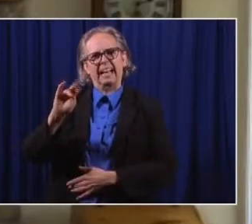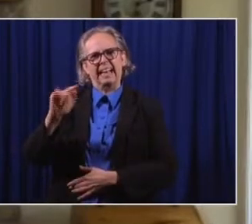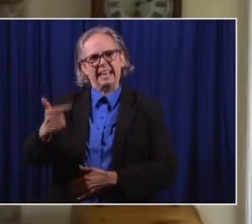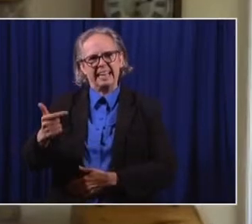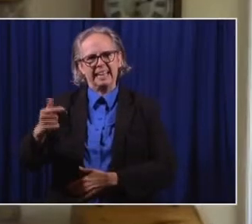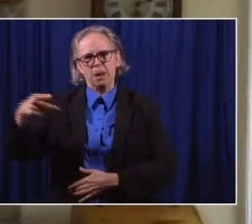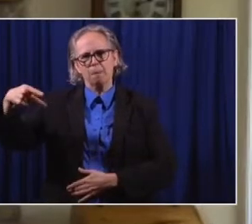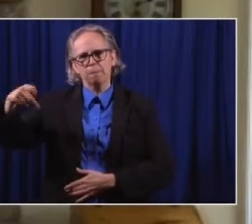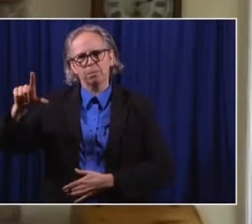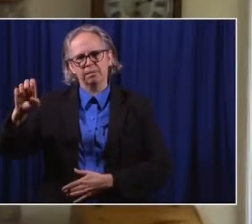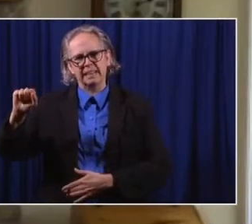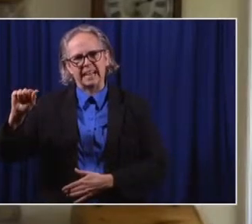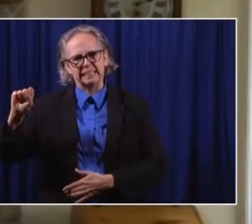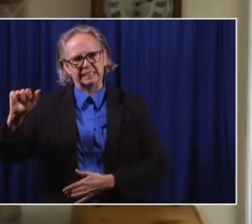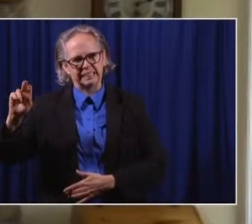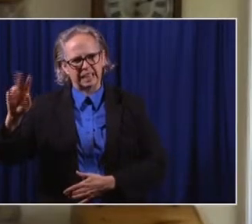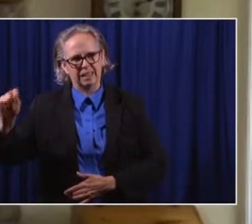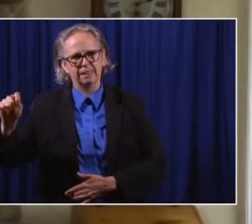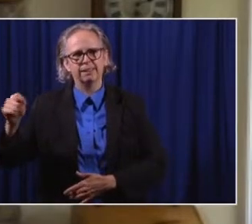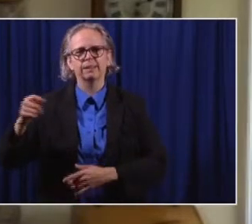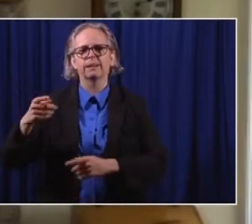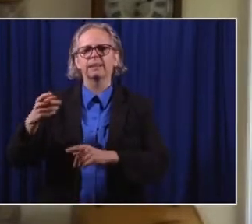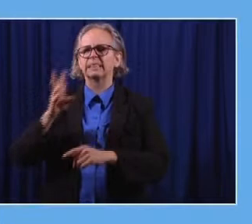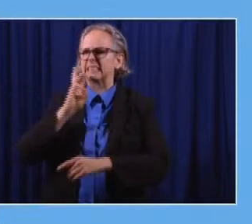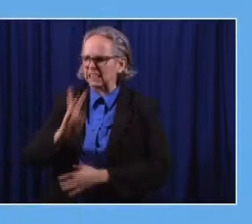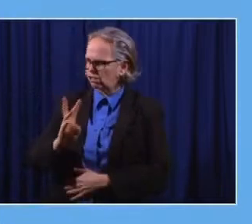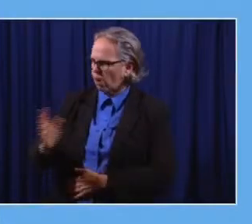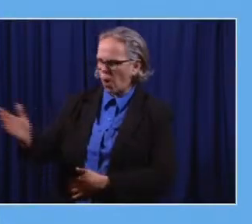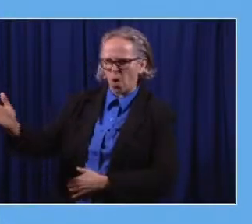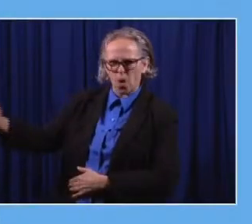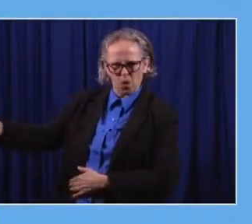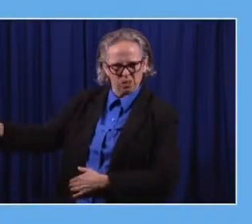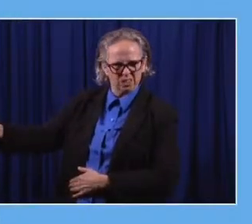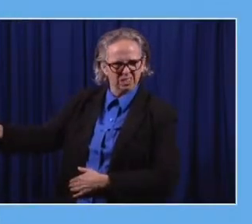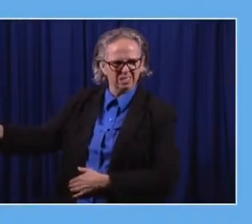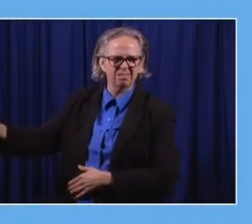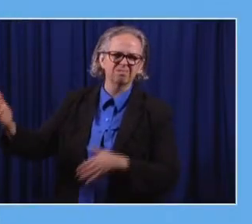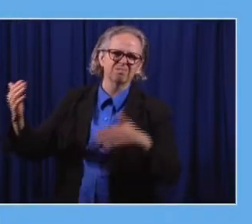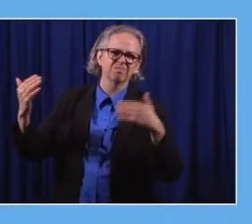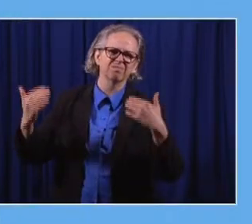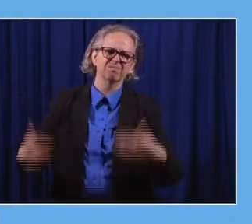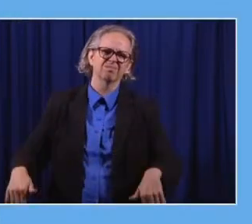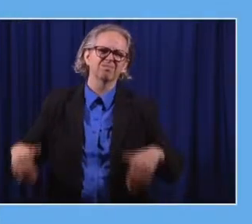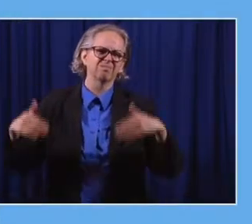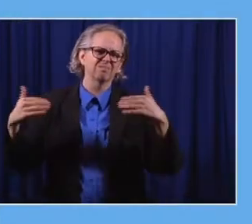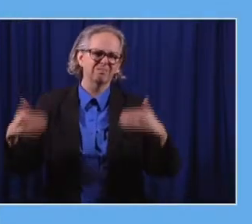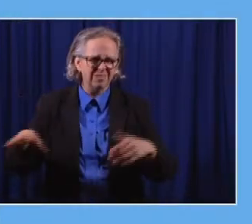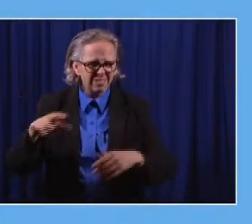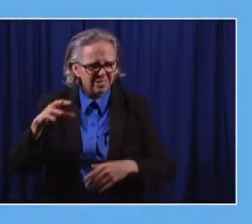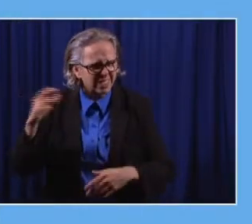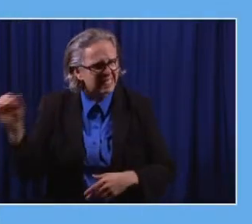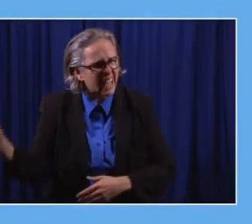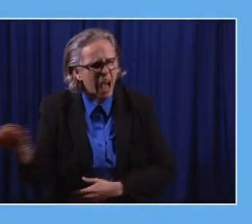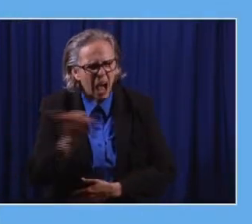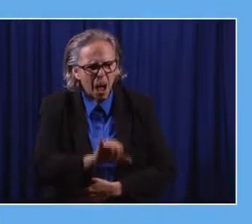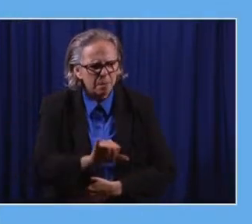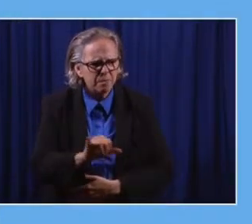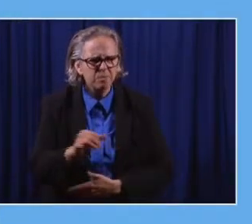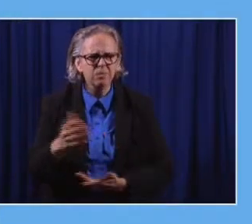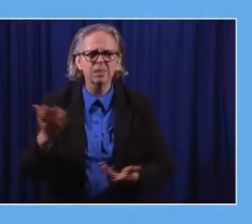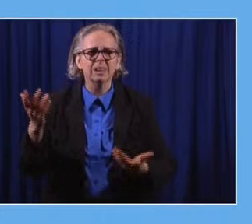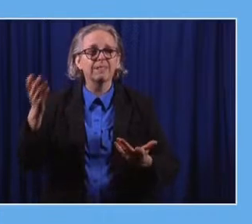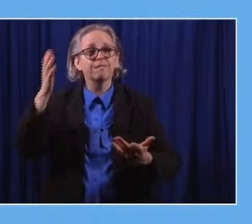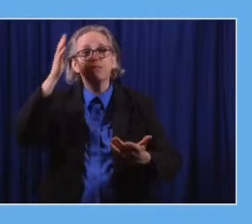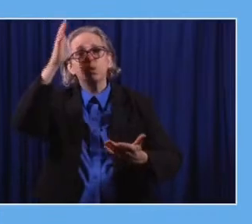right there. King was just 6 years old. He too had a future with infinite